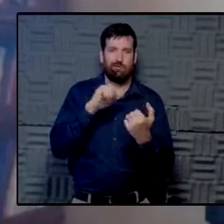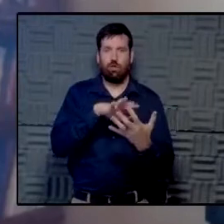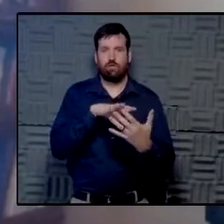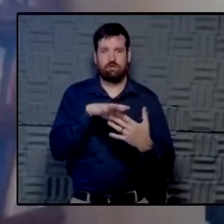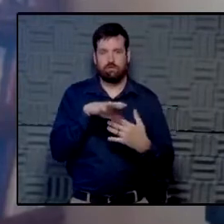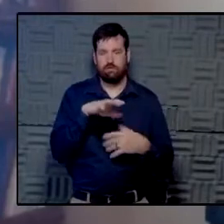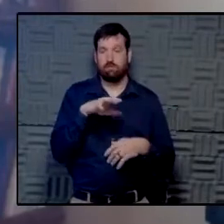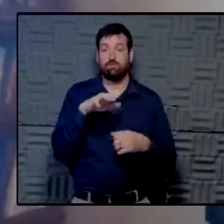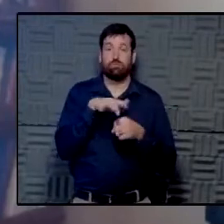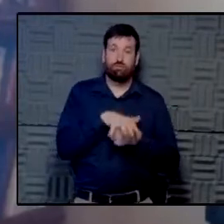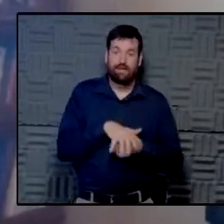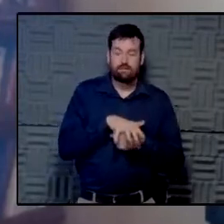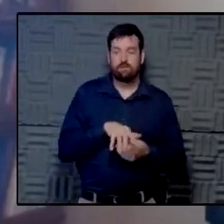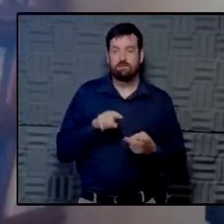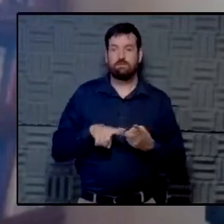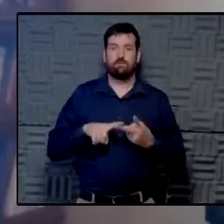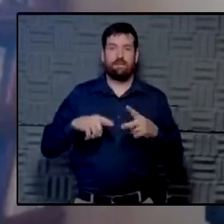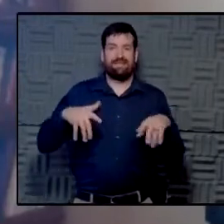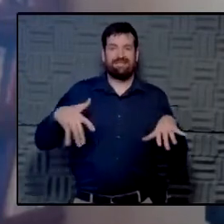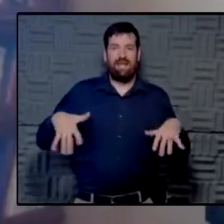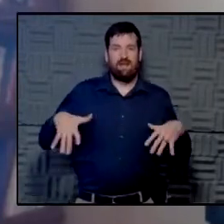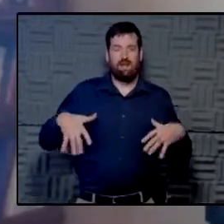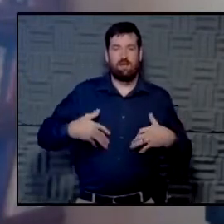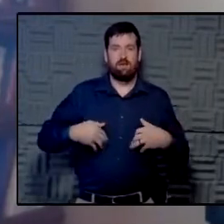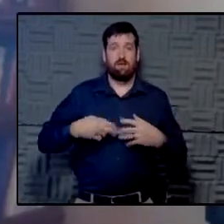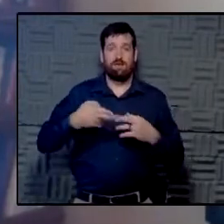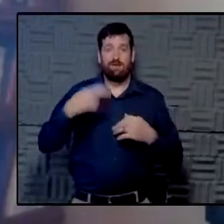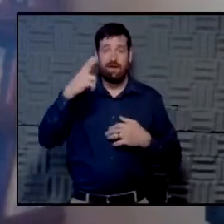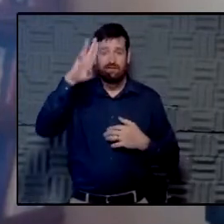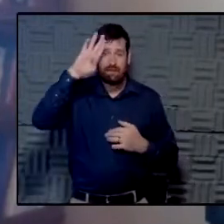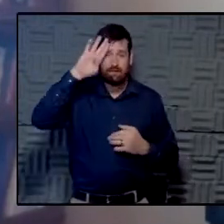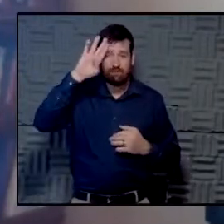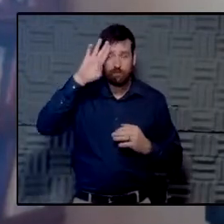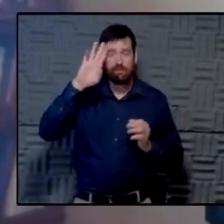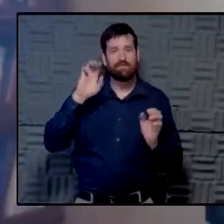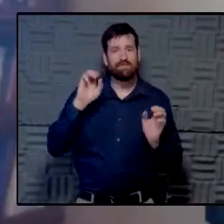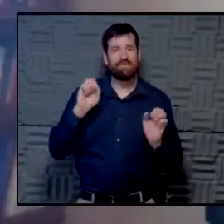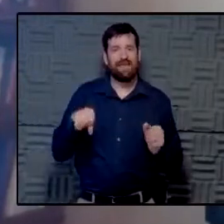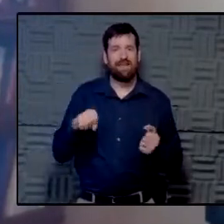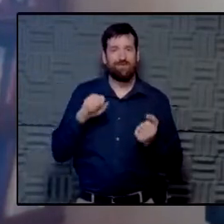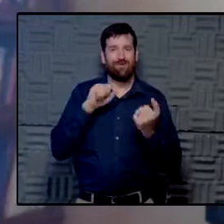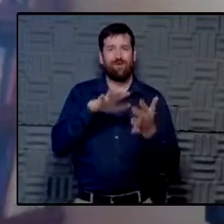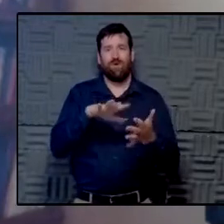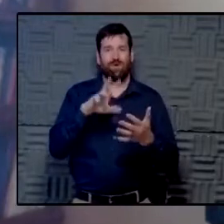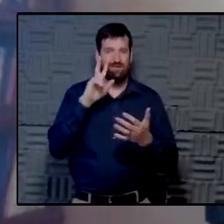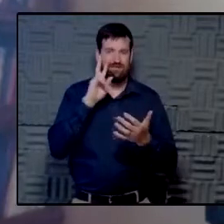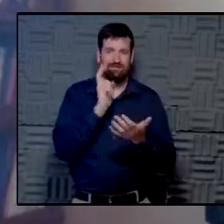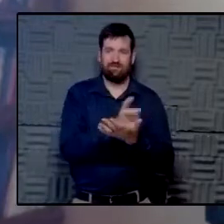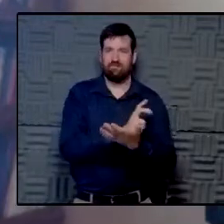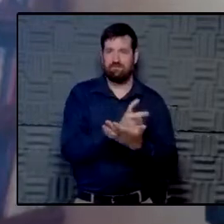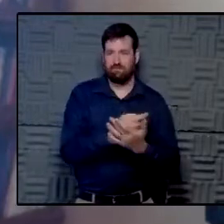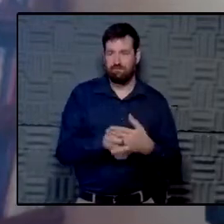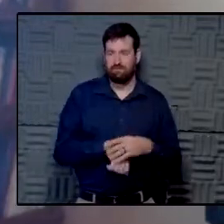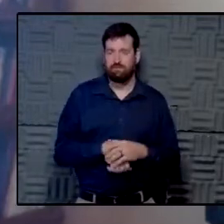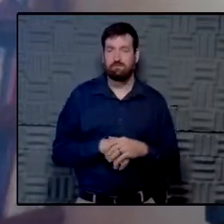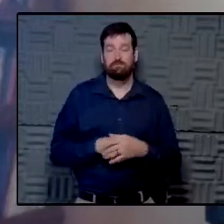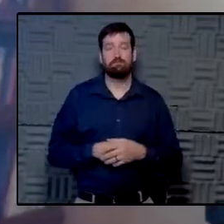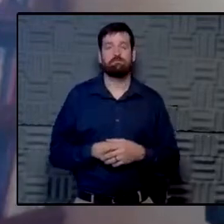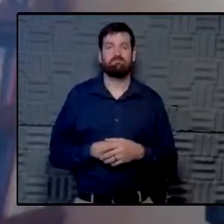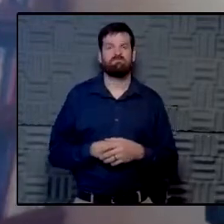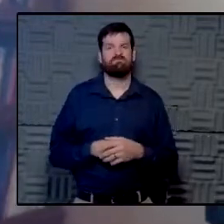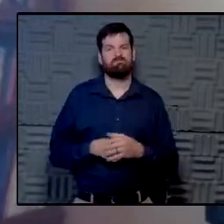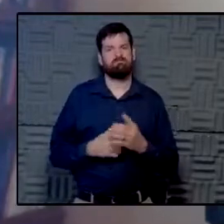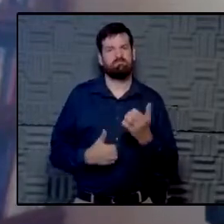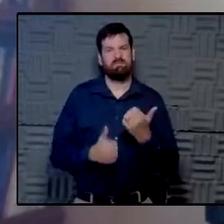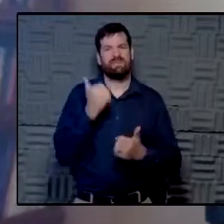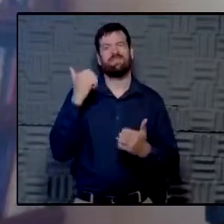So stress, anxiety, high fevers, those kinds of things can be precipitants for epilepsy. And I think that's probably been the